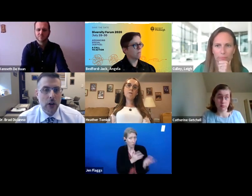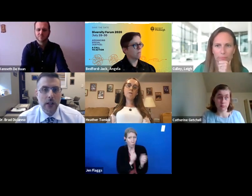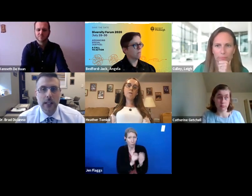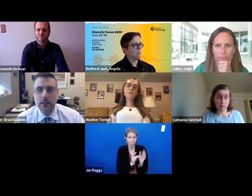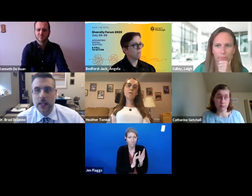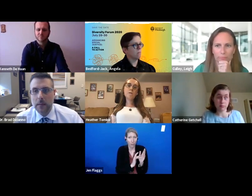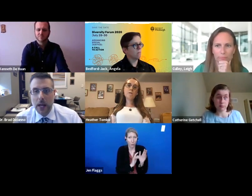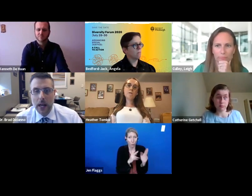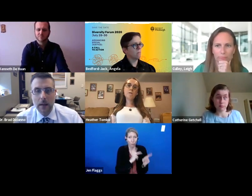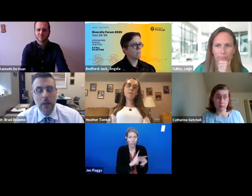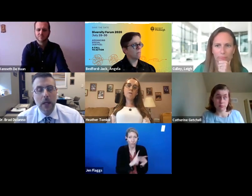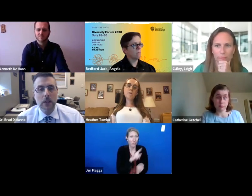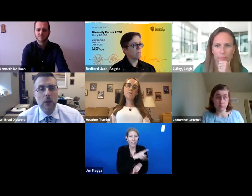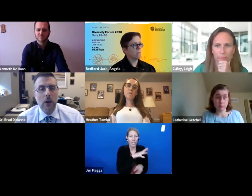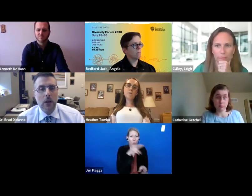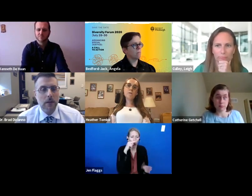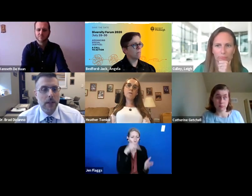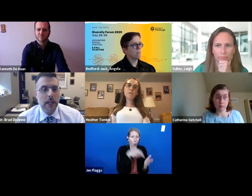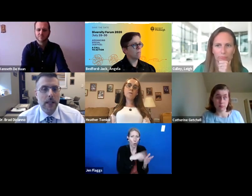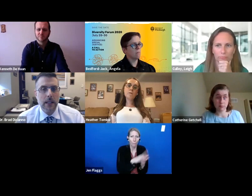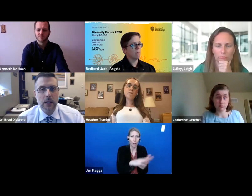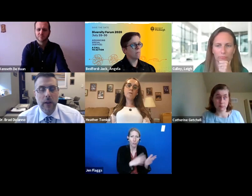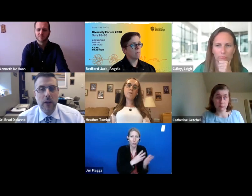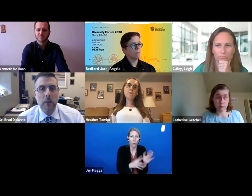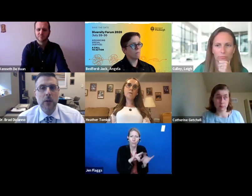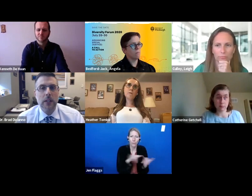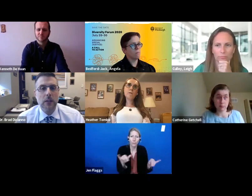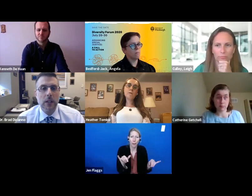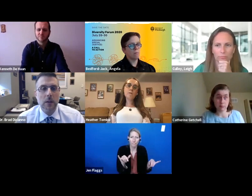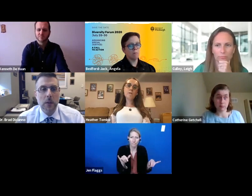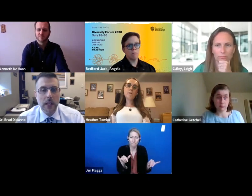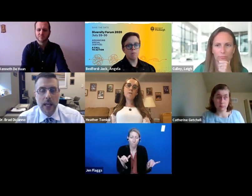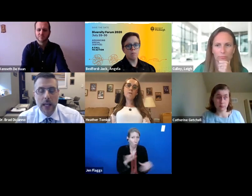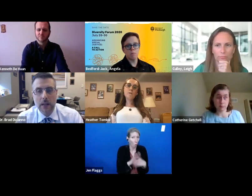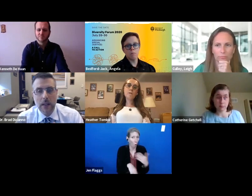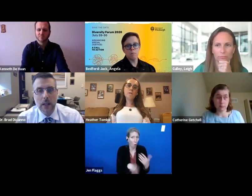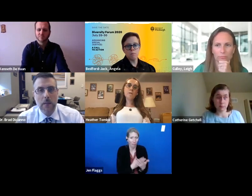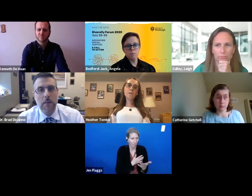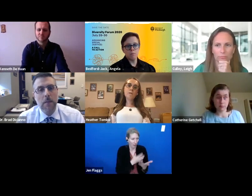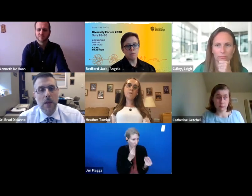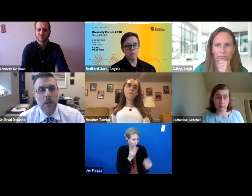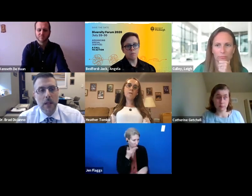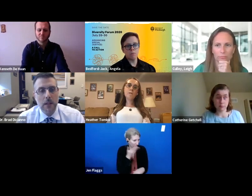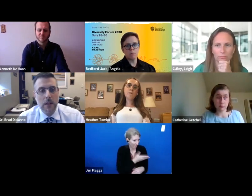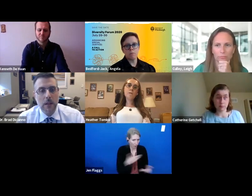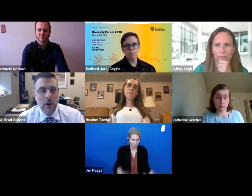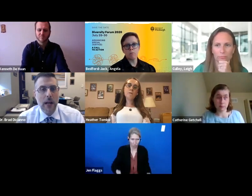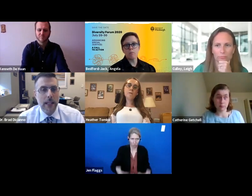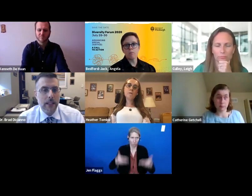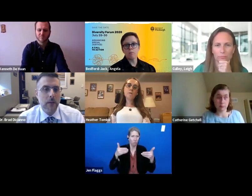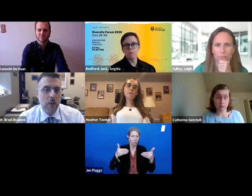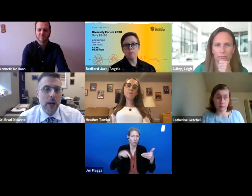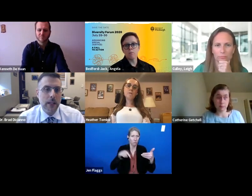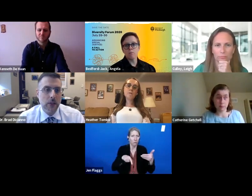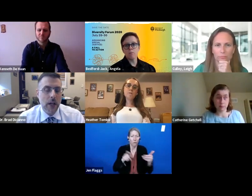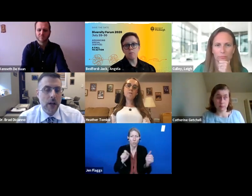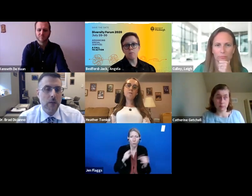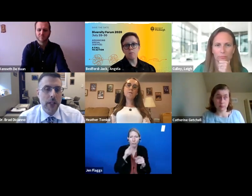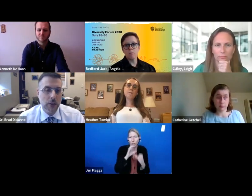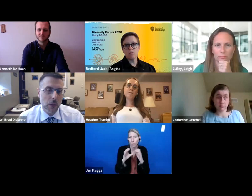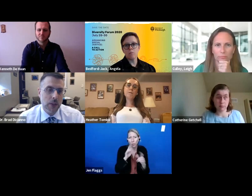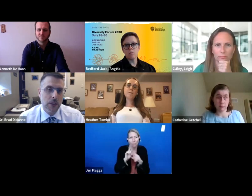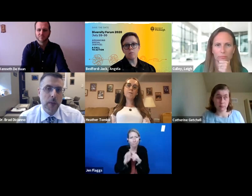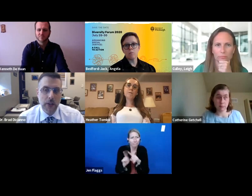your chart at the same time, so all of the data is available and you can communicate in a variety of different ways,